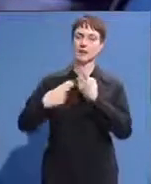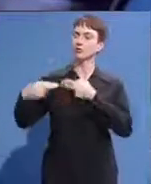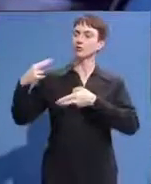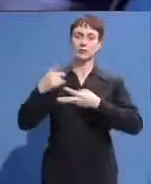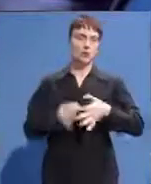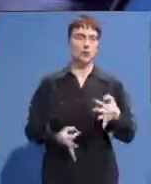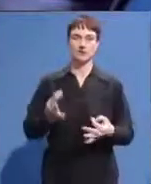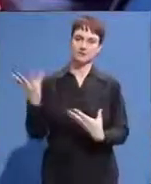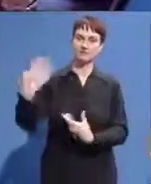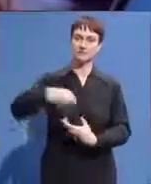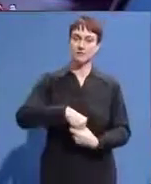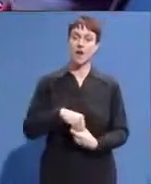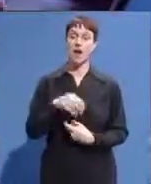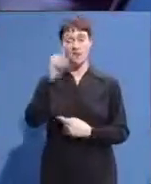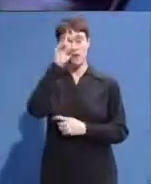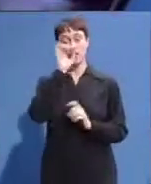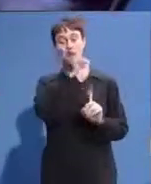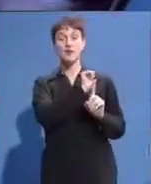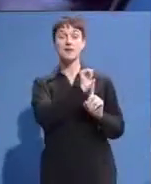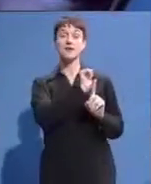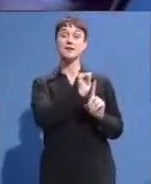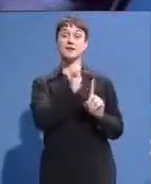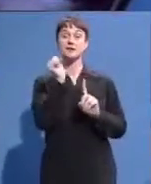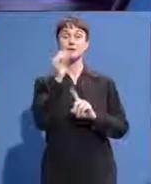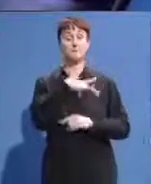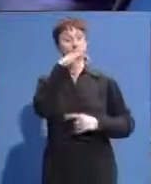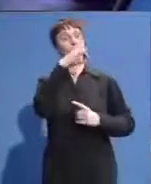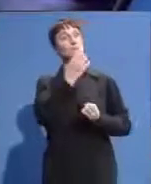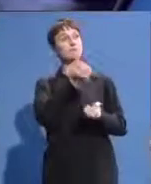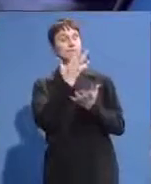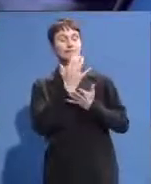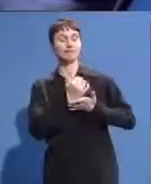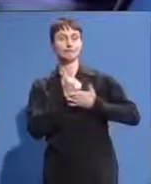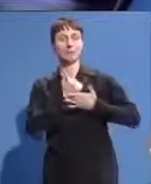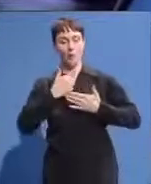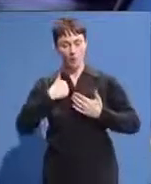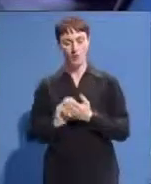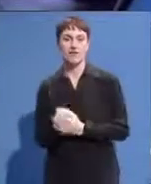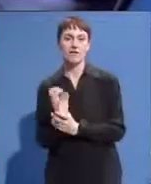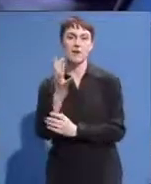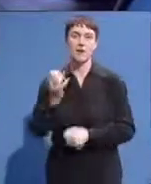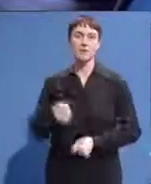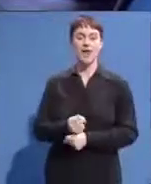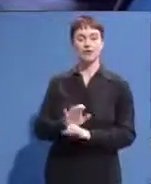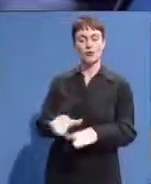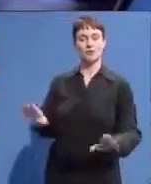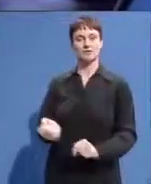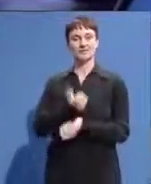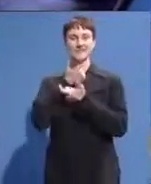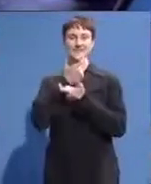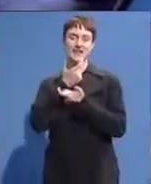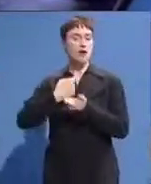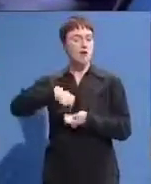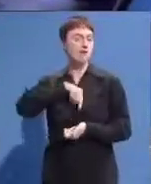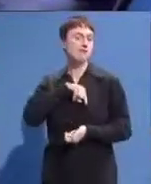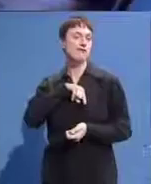Madiba spirit teach us how to dig and plant and water our seeds so that we can buy our children smiles. So let us walk with the beauty